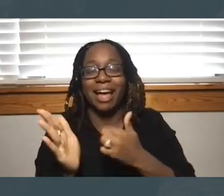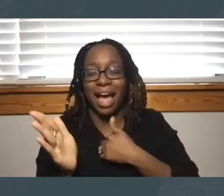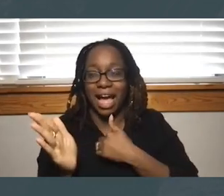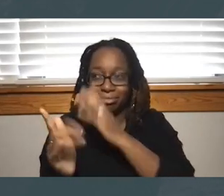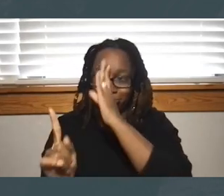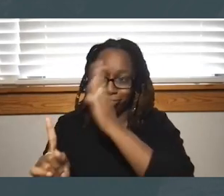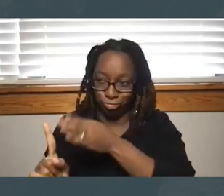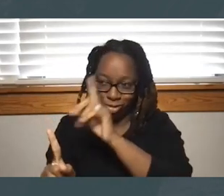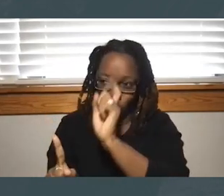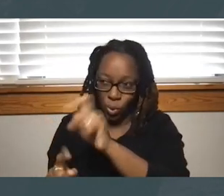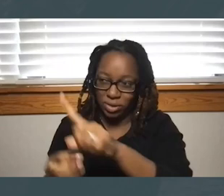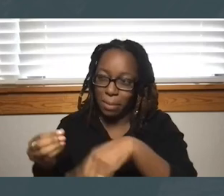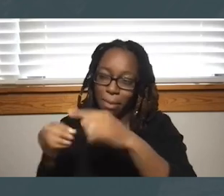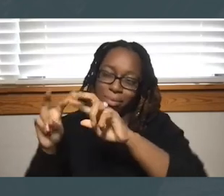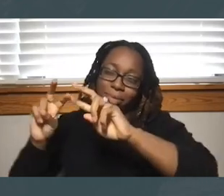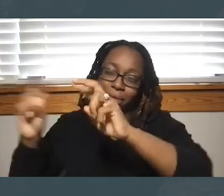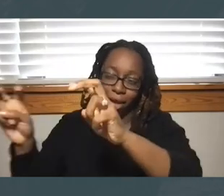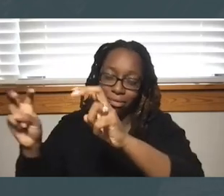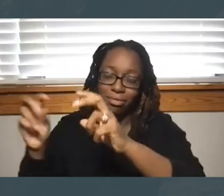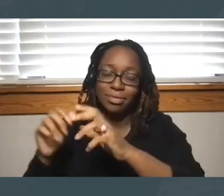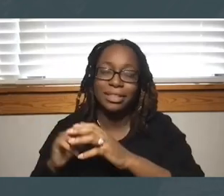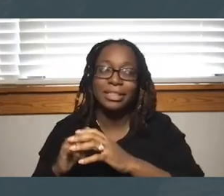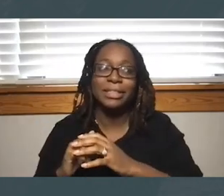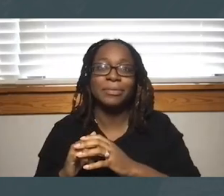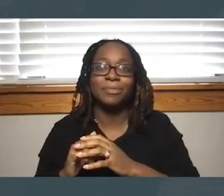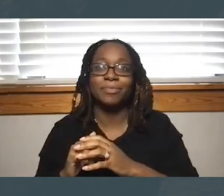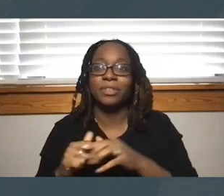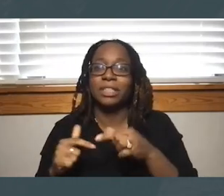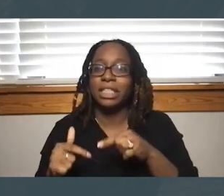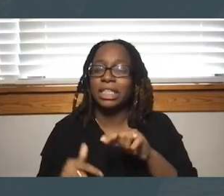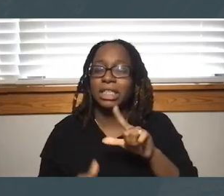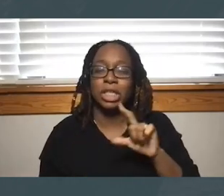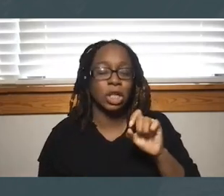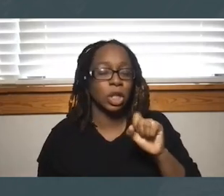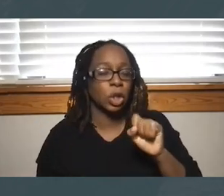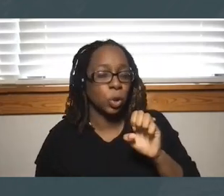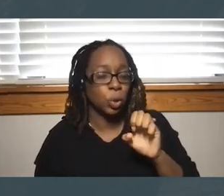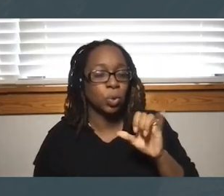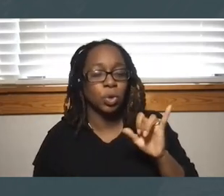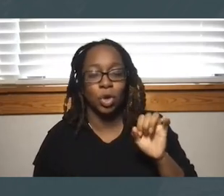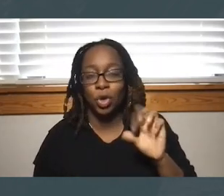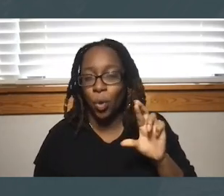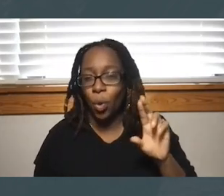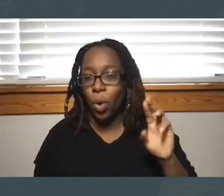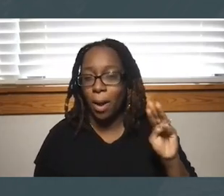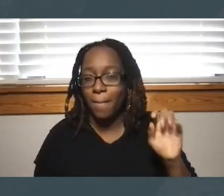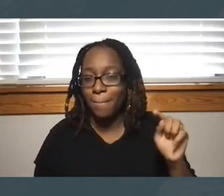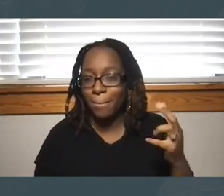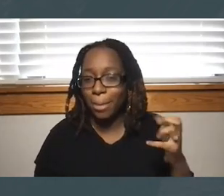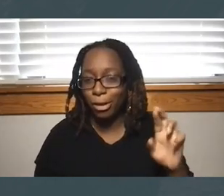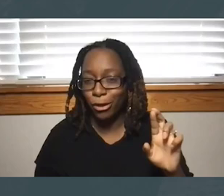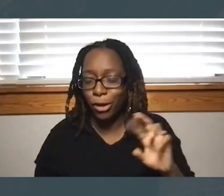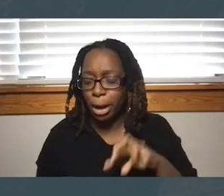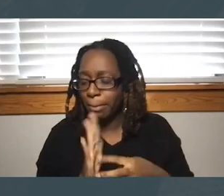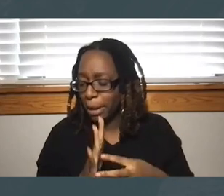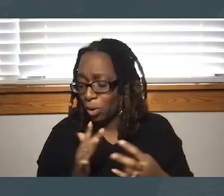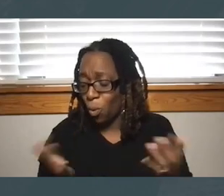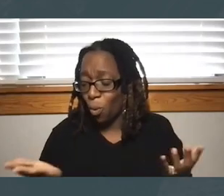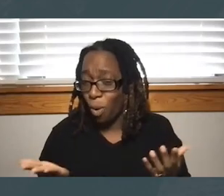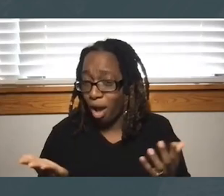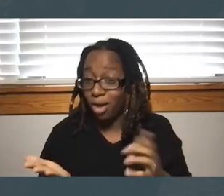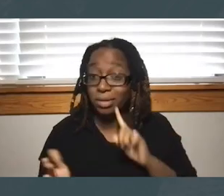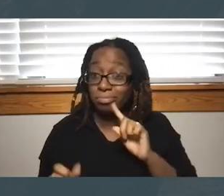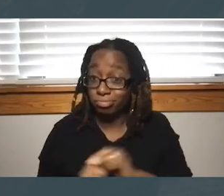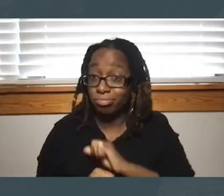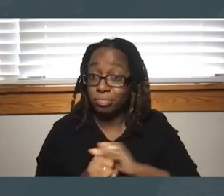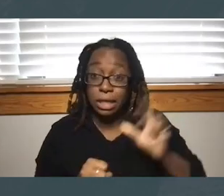is, what is this, you know, lose your mother? Is it to lose your mother, to lose one's mother? Is